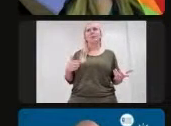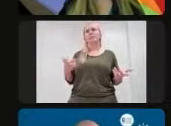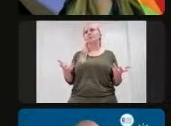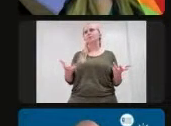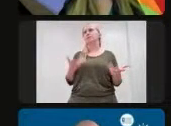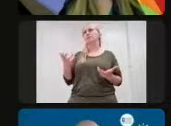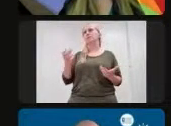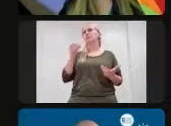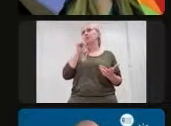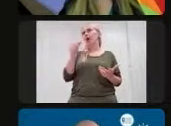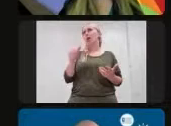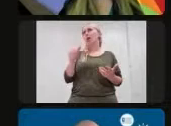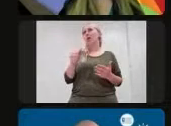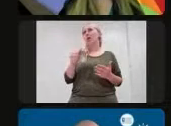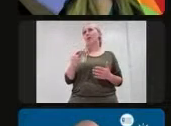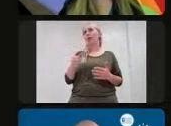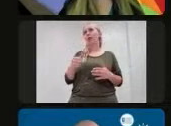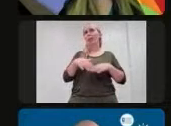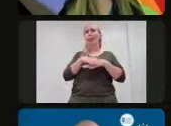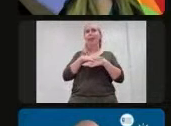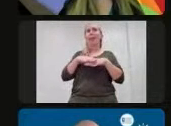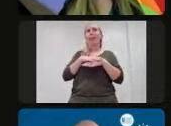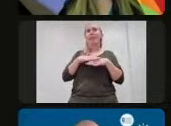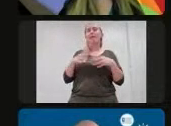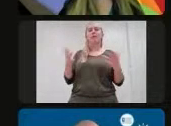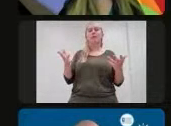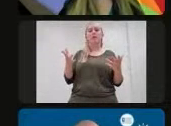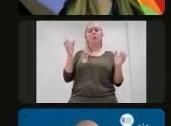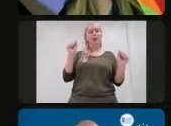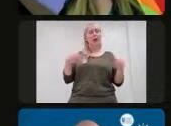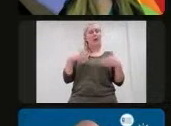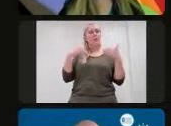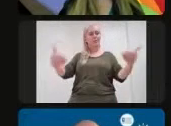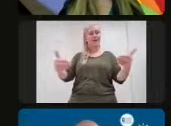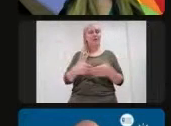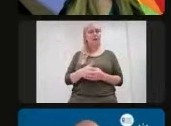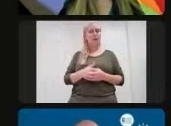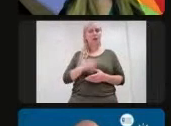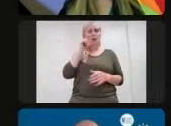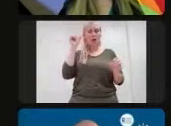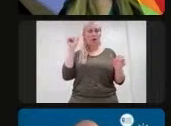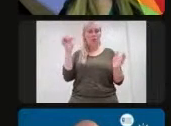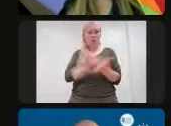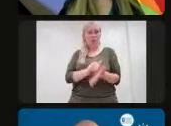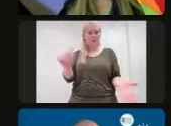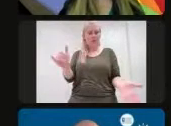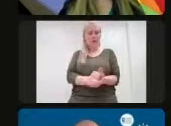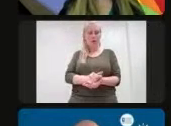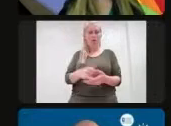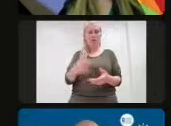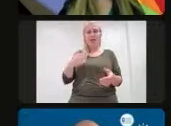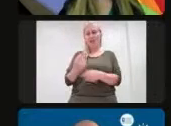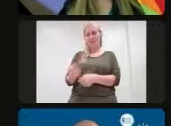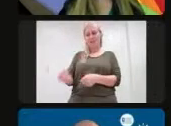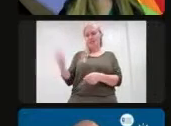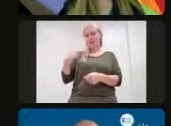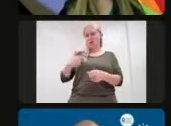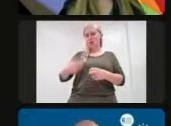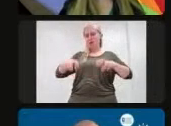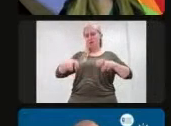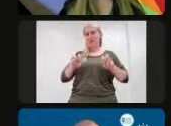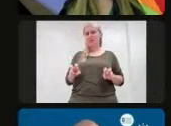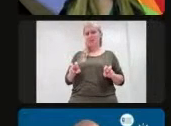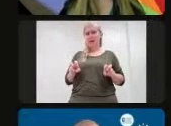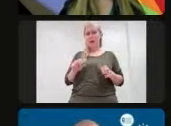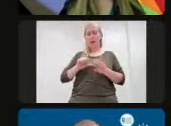kind of sugarcoat this, but we can get past that. I'm not saying it's not impossible. Last year, I sat in very tense